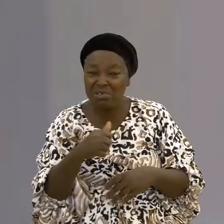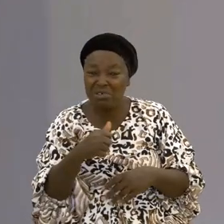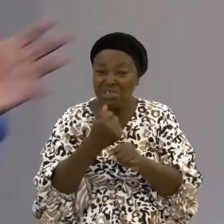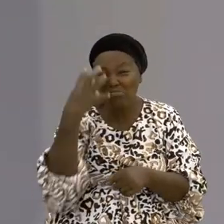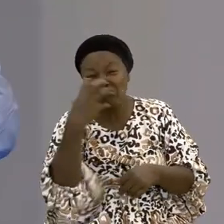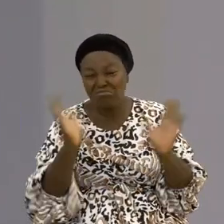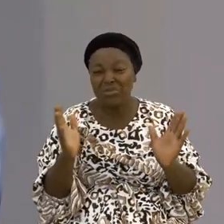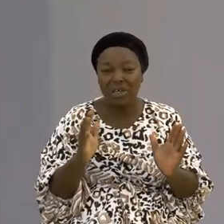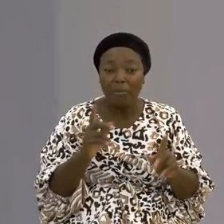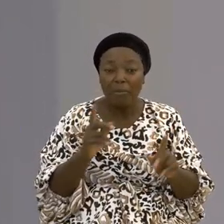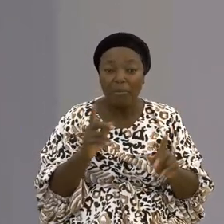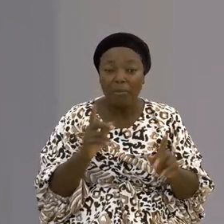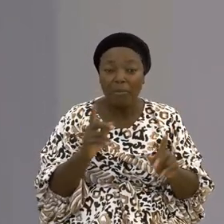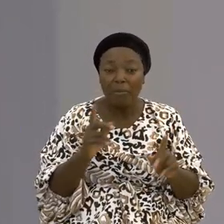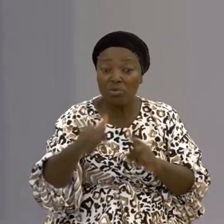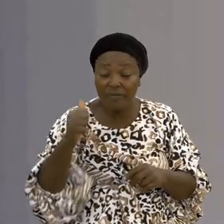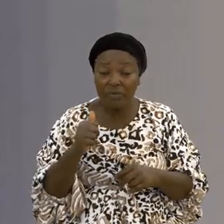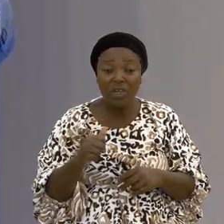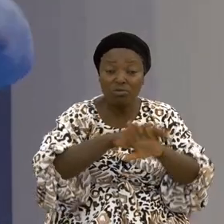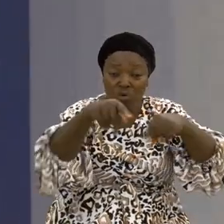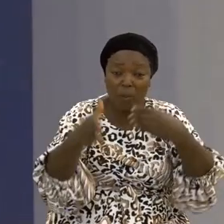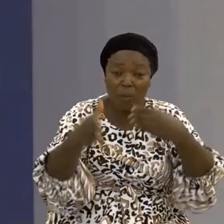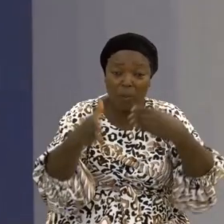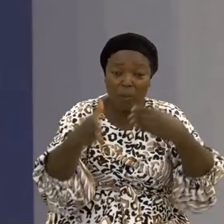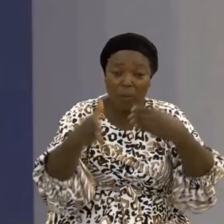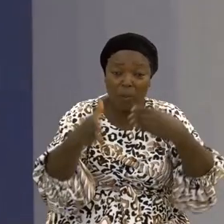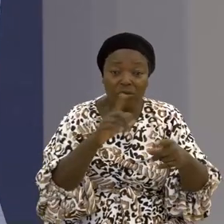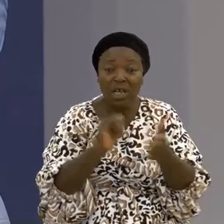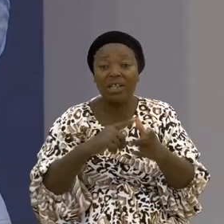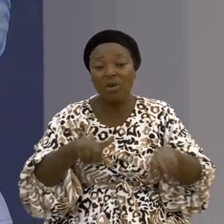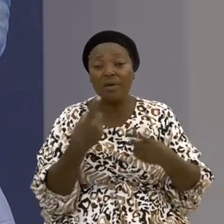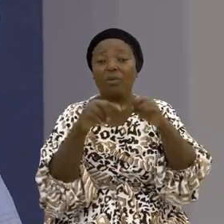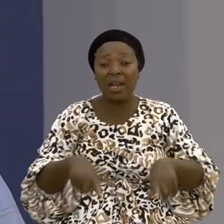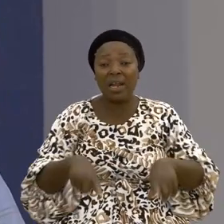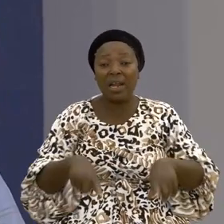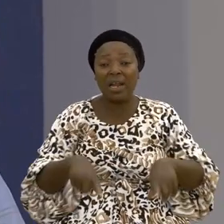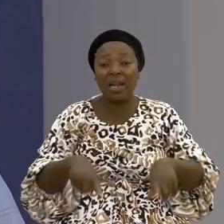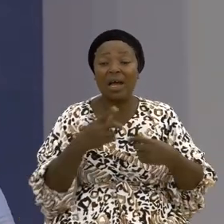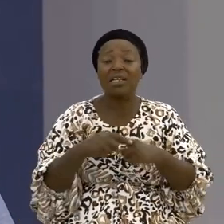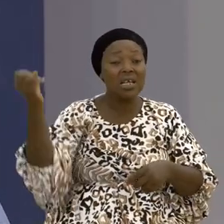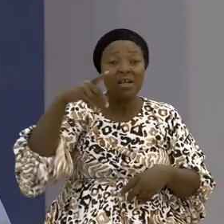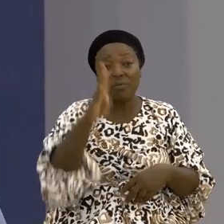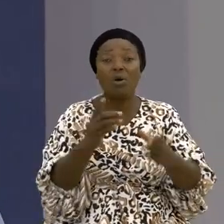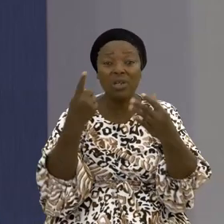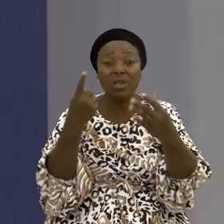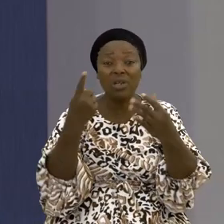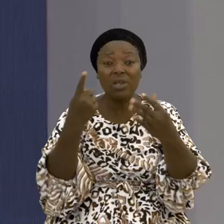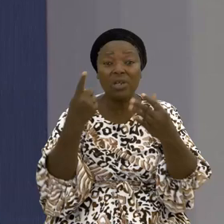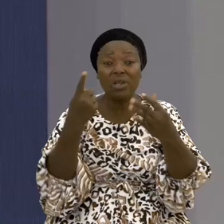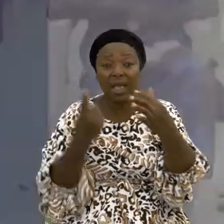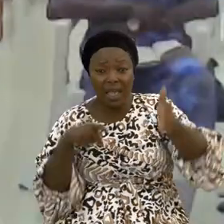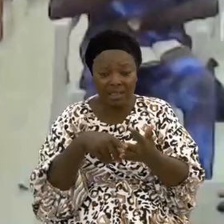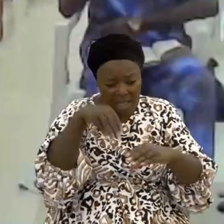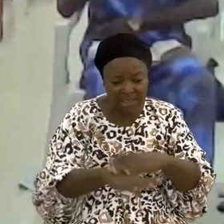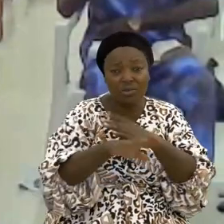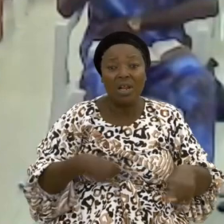and no more drunkenness, and your life comes alive, and the grace of God penetrates your life,